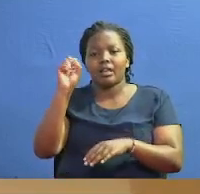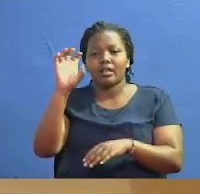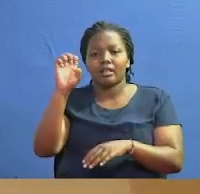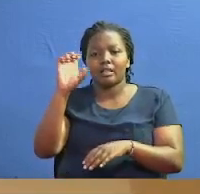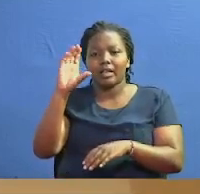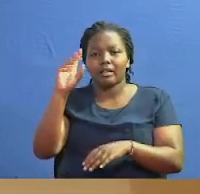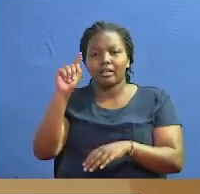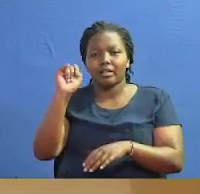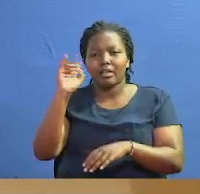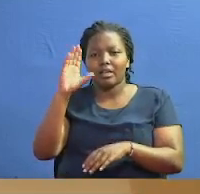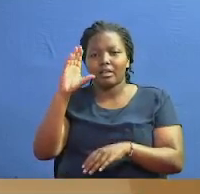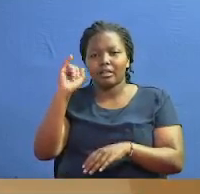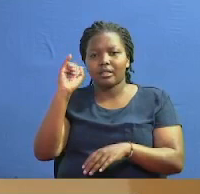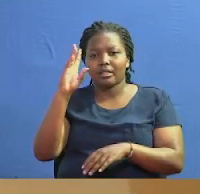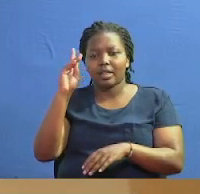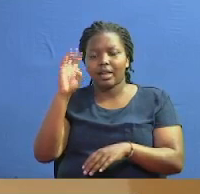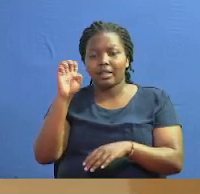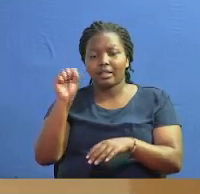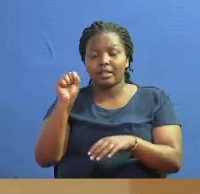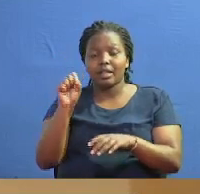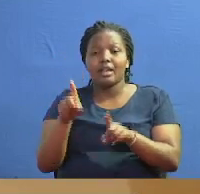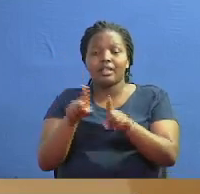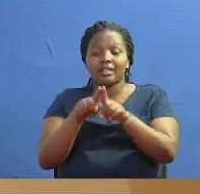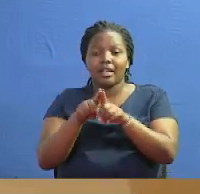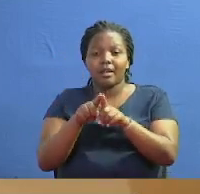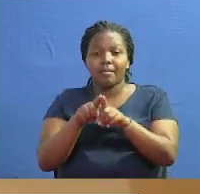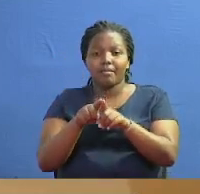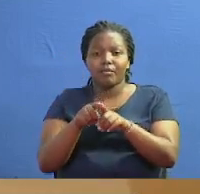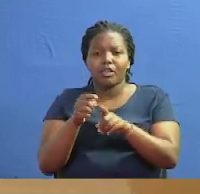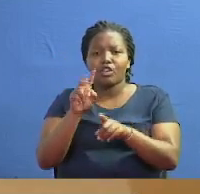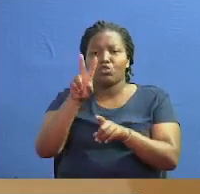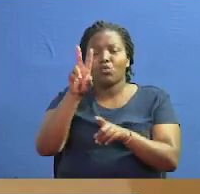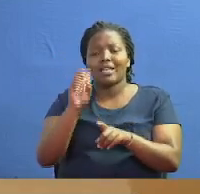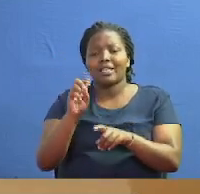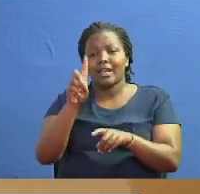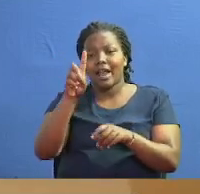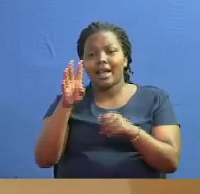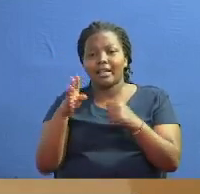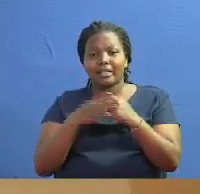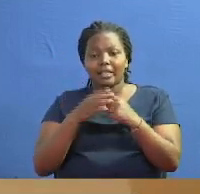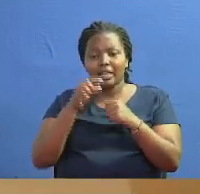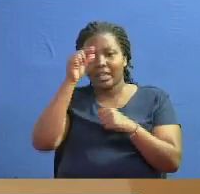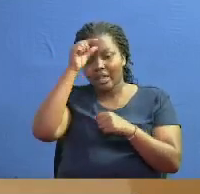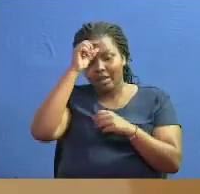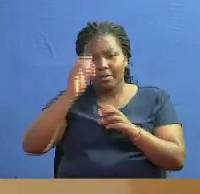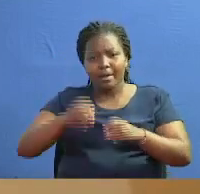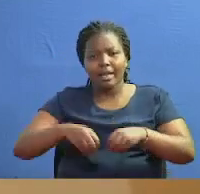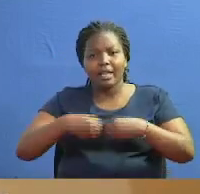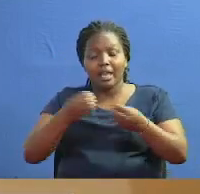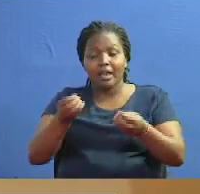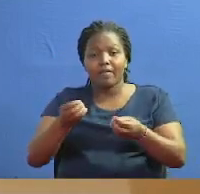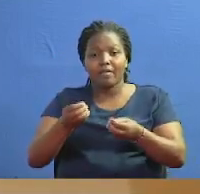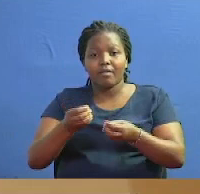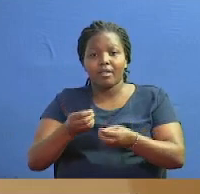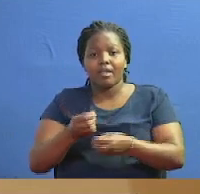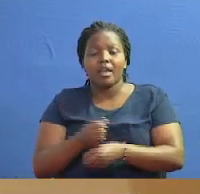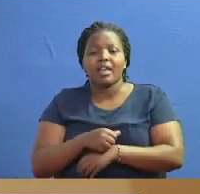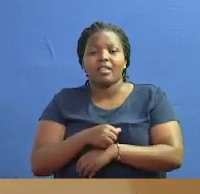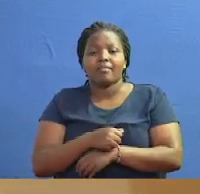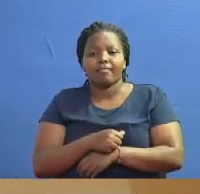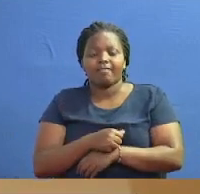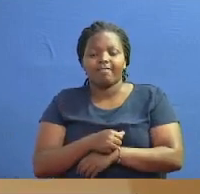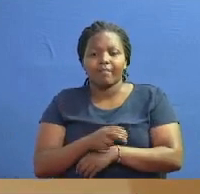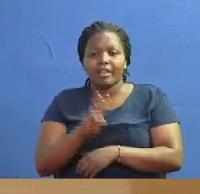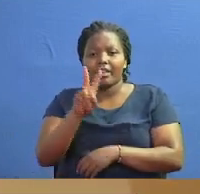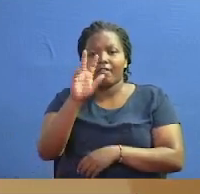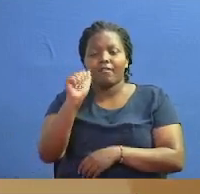that from 2019, the government rolled out the malaria vaccines in the malaria endemic zones, which